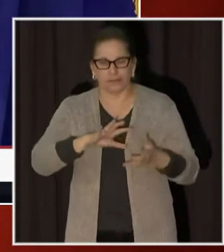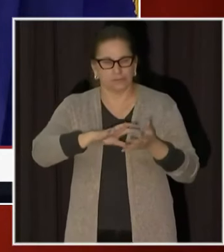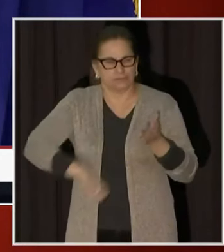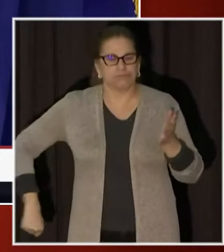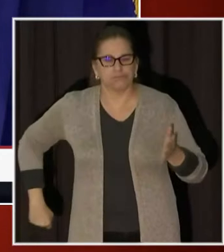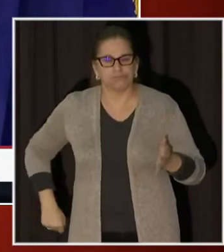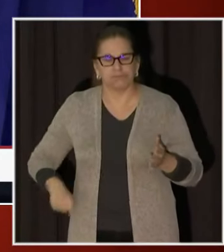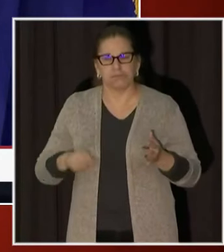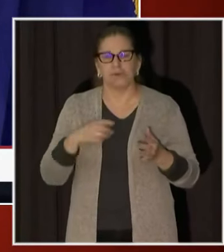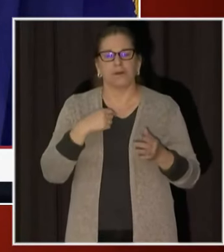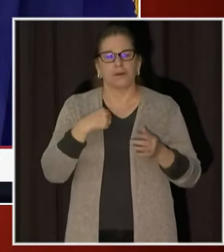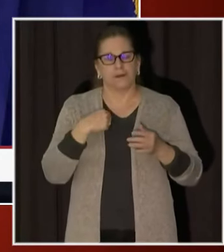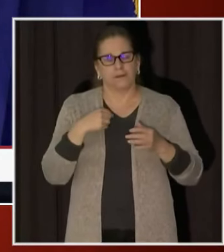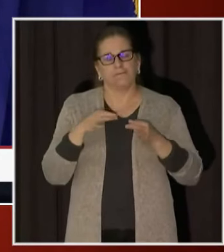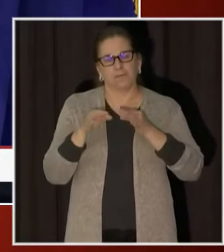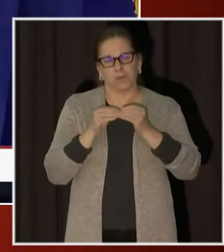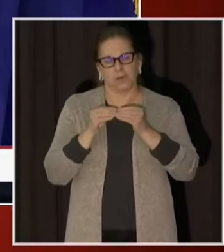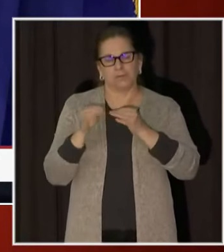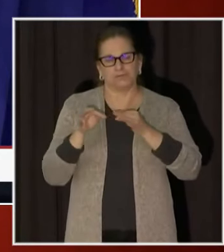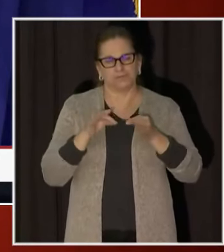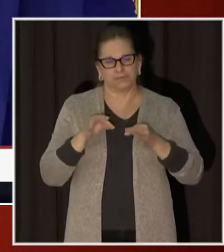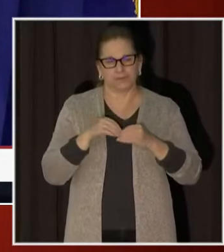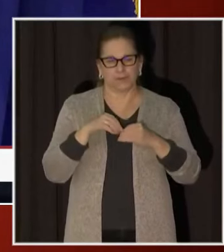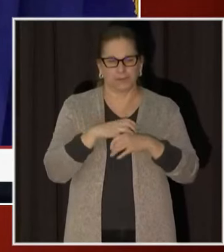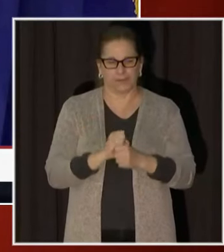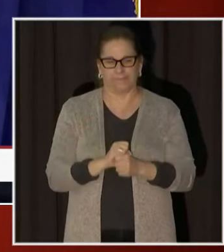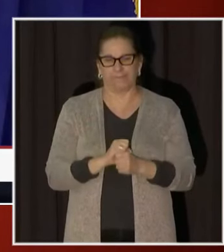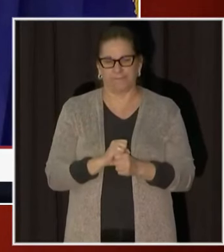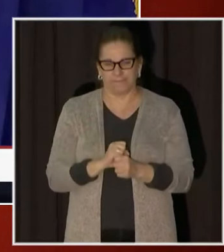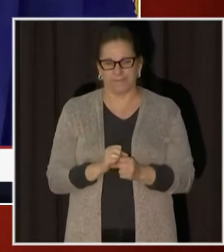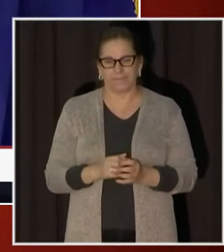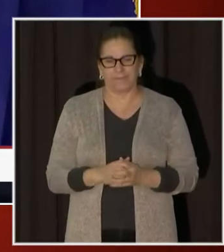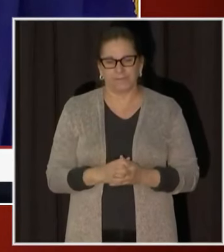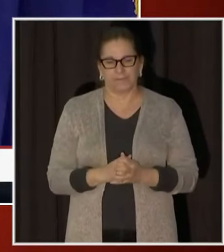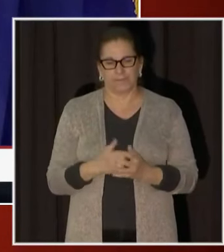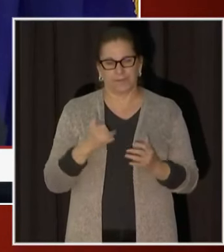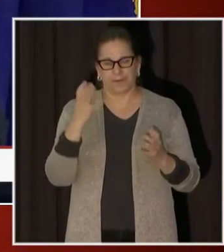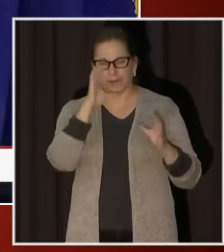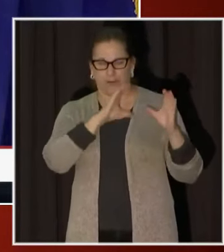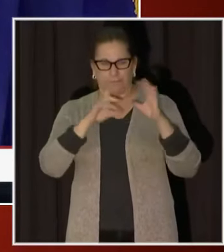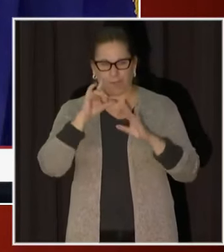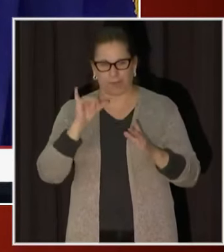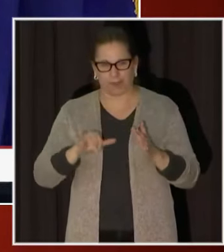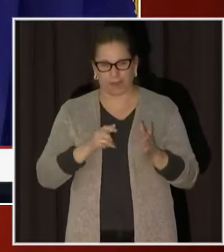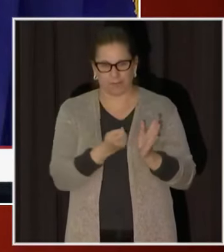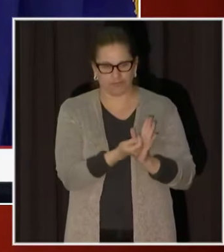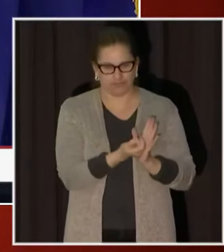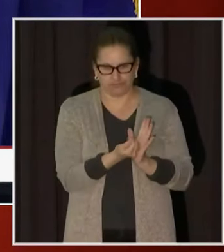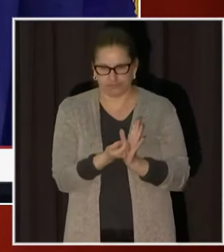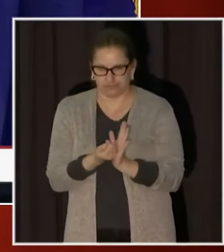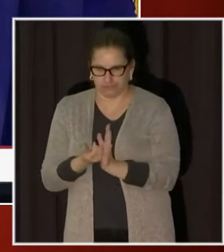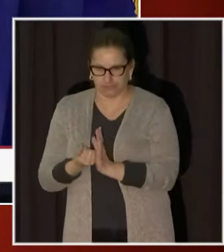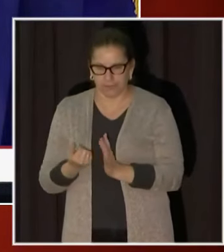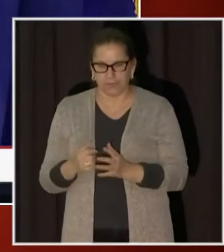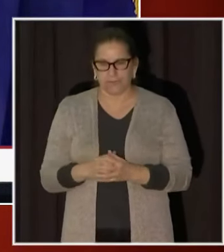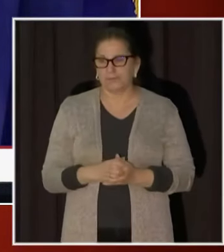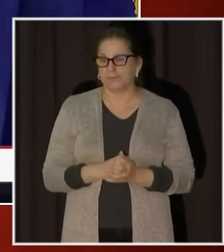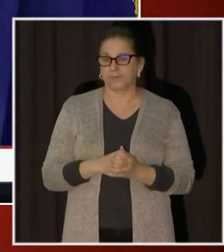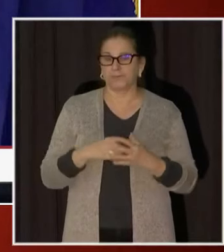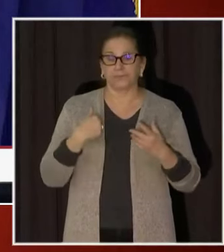bill. I think the way we have this press conference set up, I'll take questions regarding the legislative meeting, and then the mayor